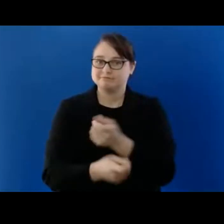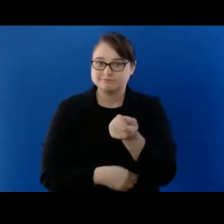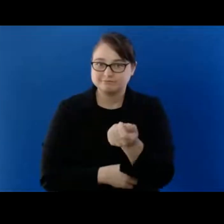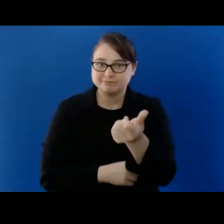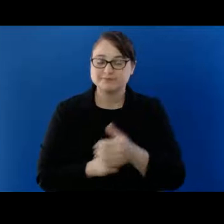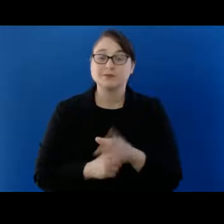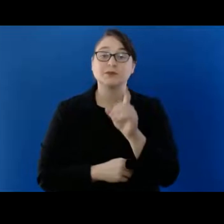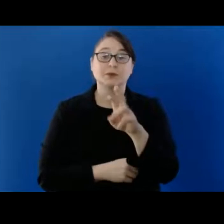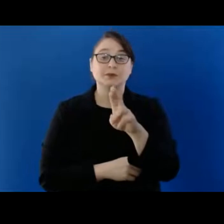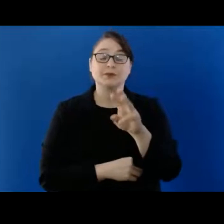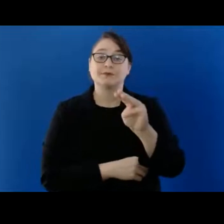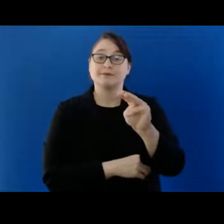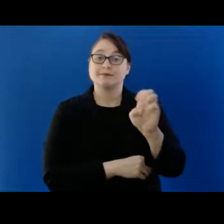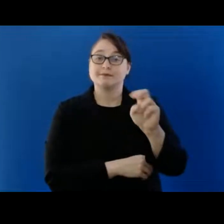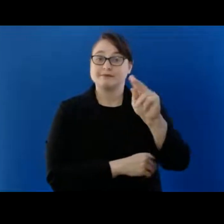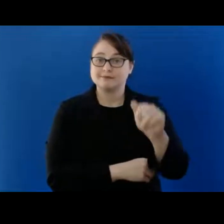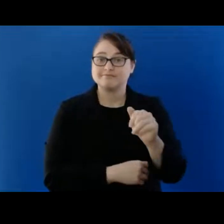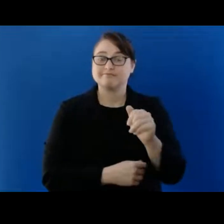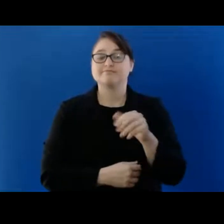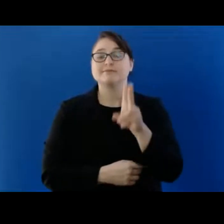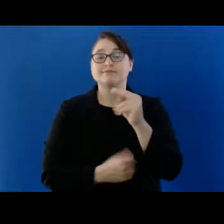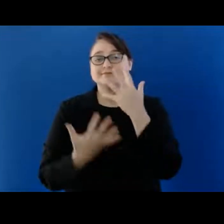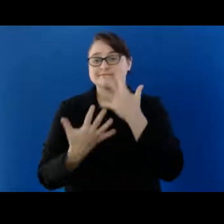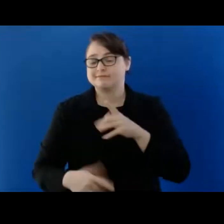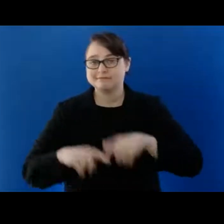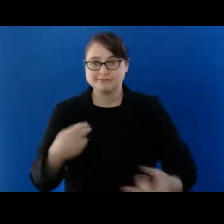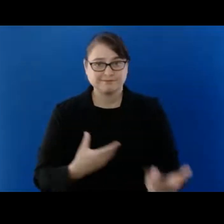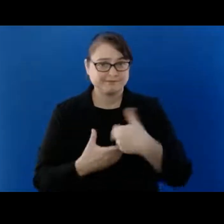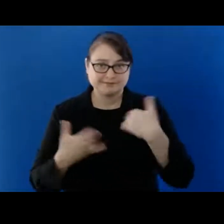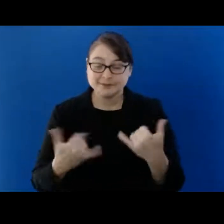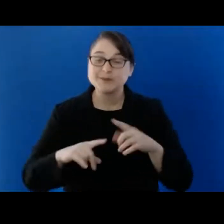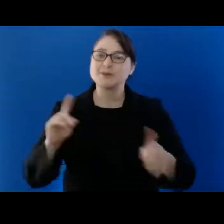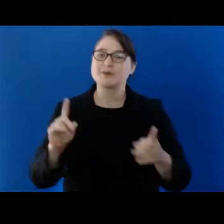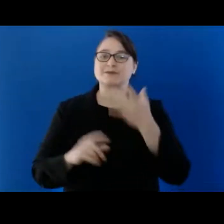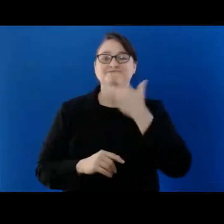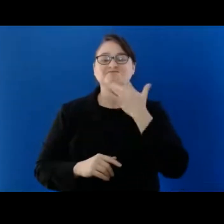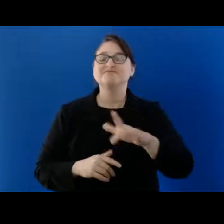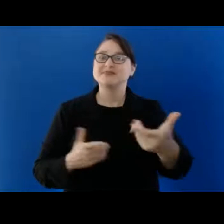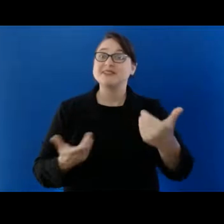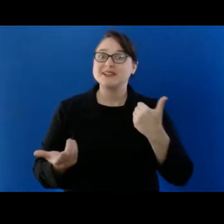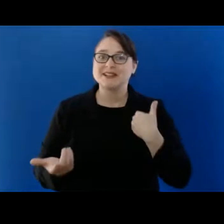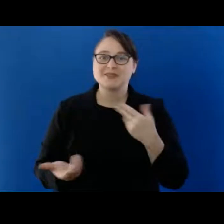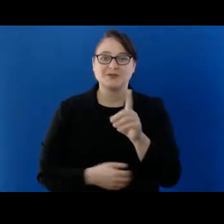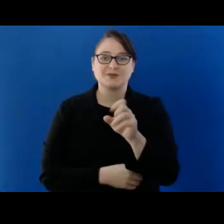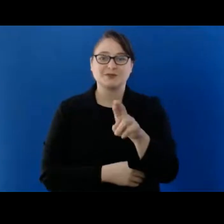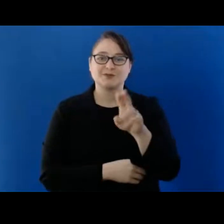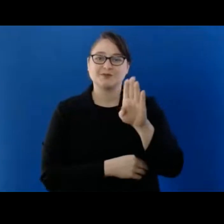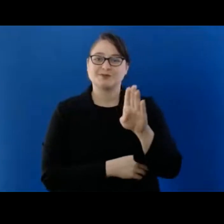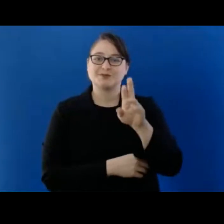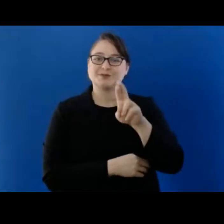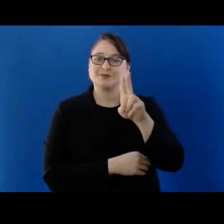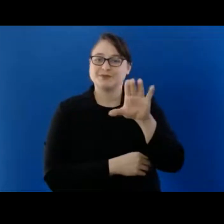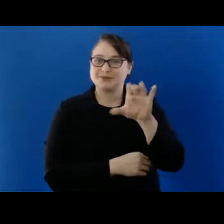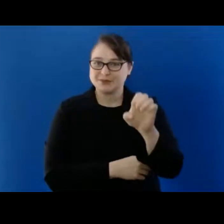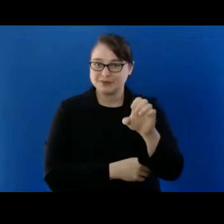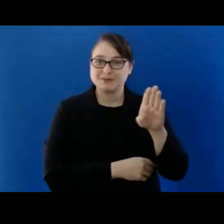unfortunately, is not able to join us today, but we are very lucky to have Dr. Bryce or Bruce Furness here